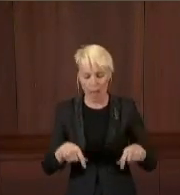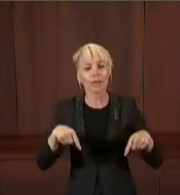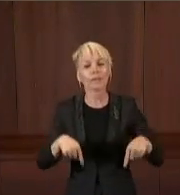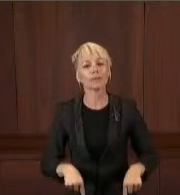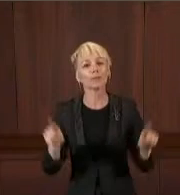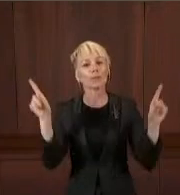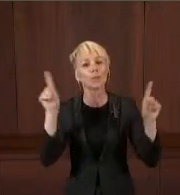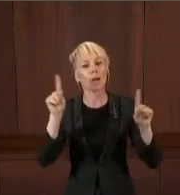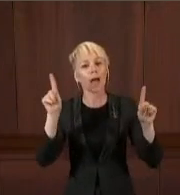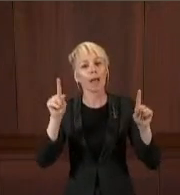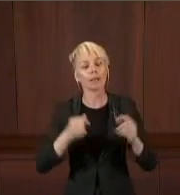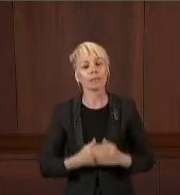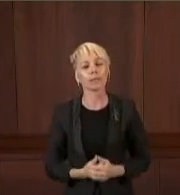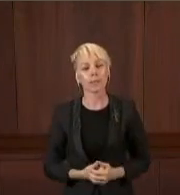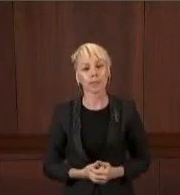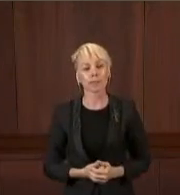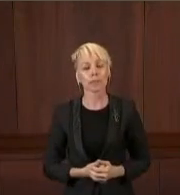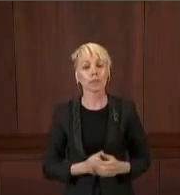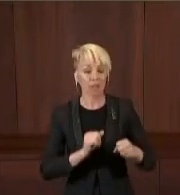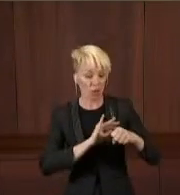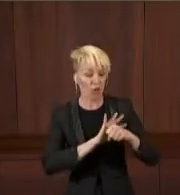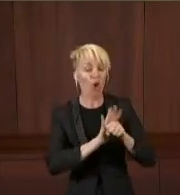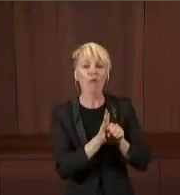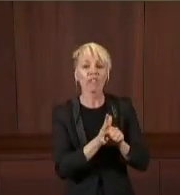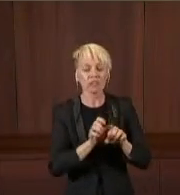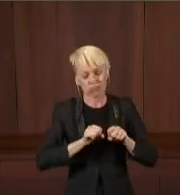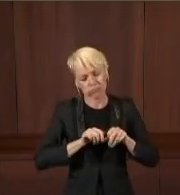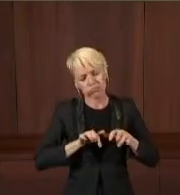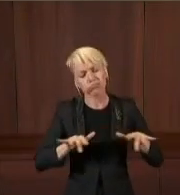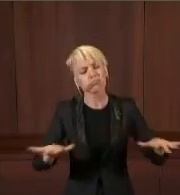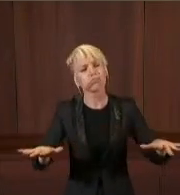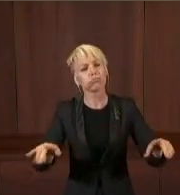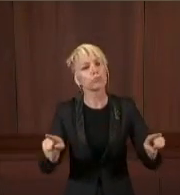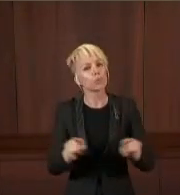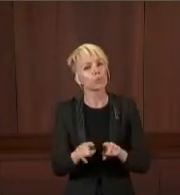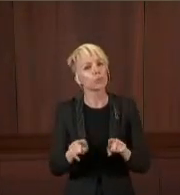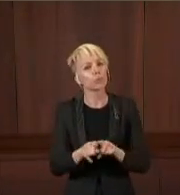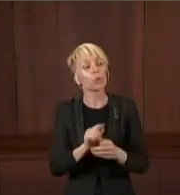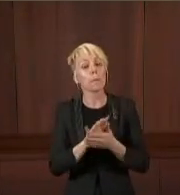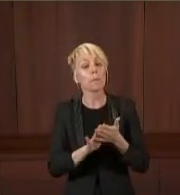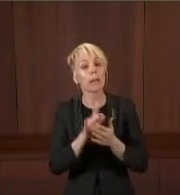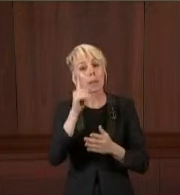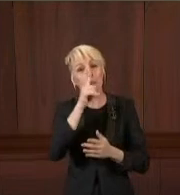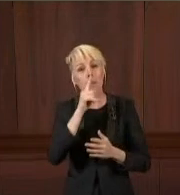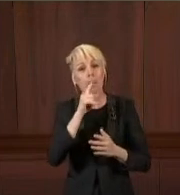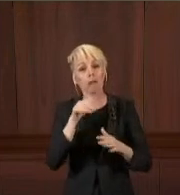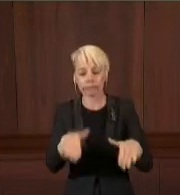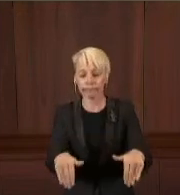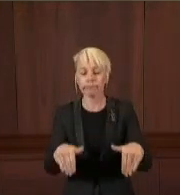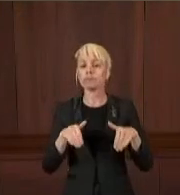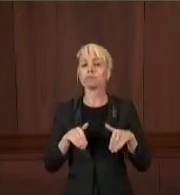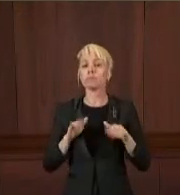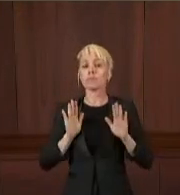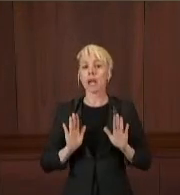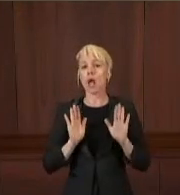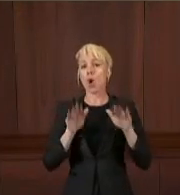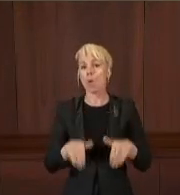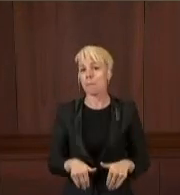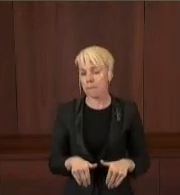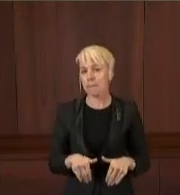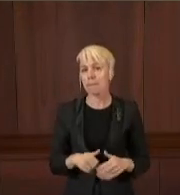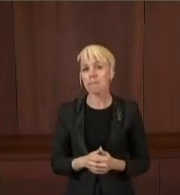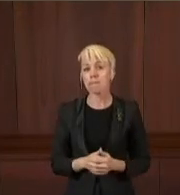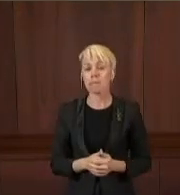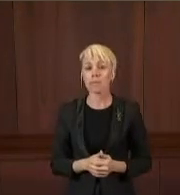Today's COVID-19 pandemic has likewise imposed its constraints, and for good reason. War or no